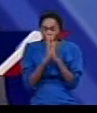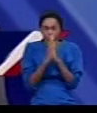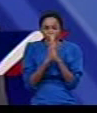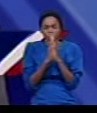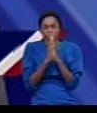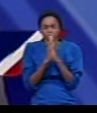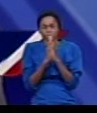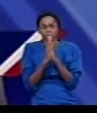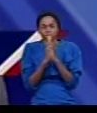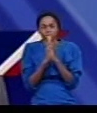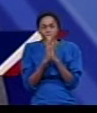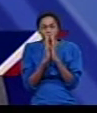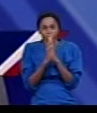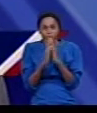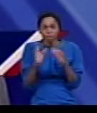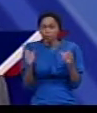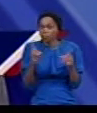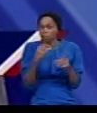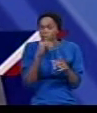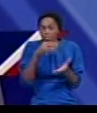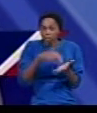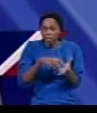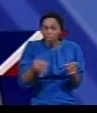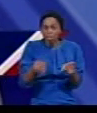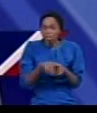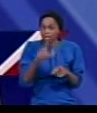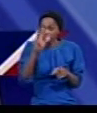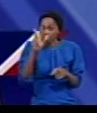Learn from Shadrach, Meshach, and Abednego.